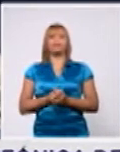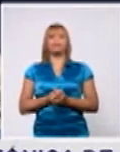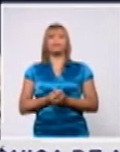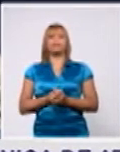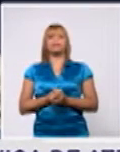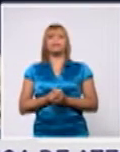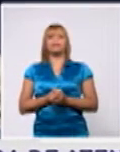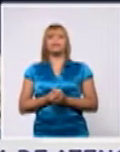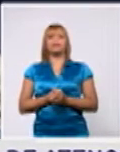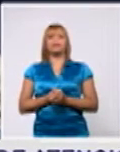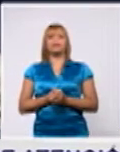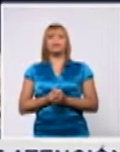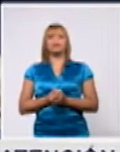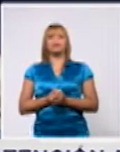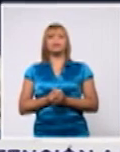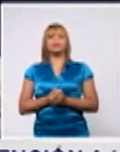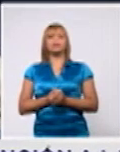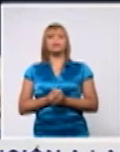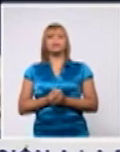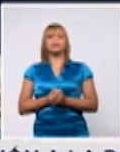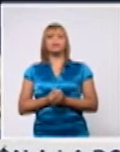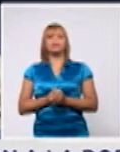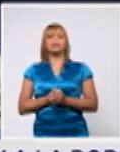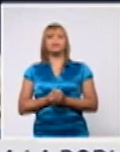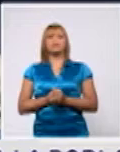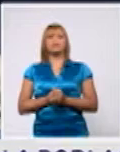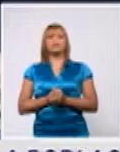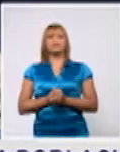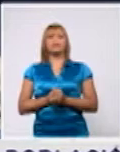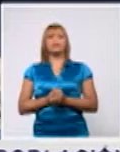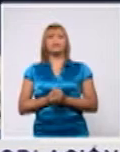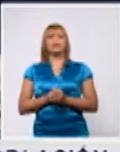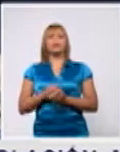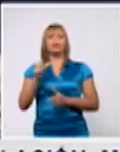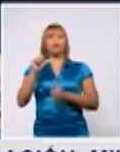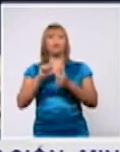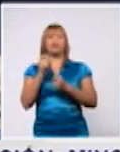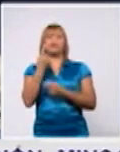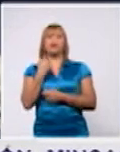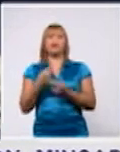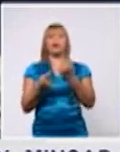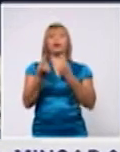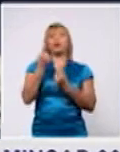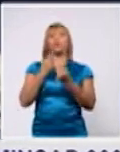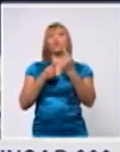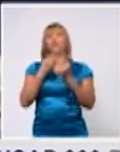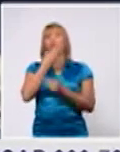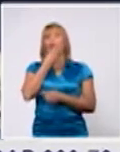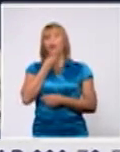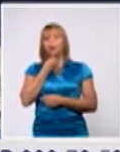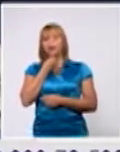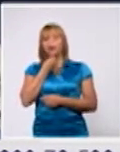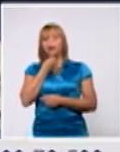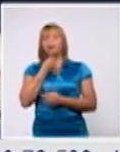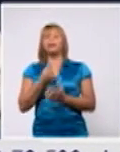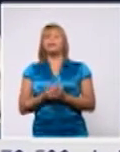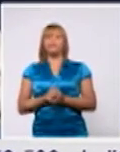or 74%, were asymptomatic at the time of testing. These cases account for